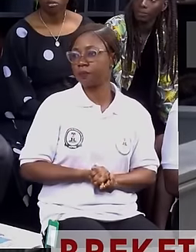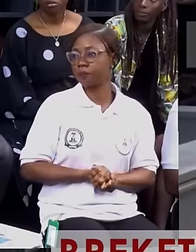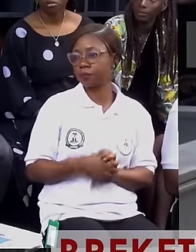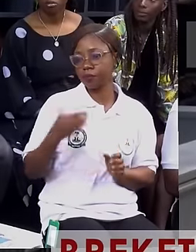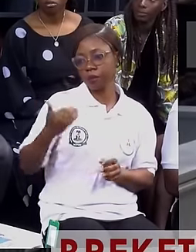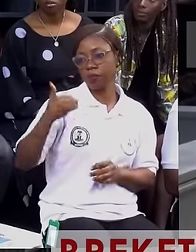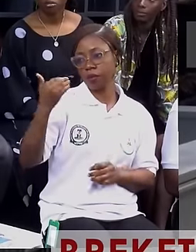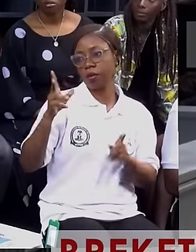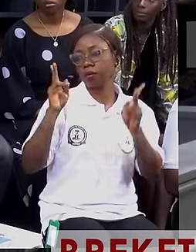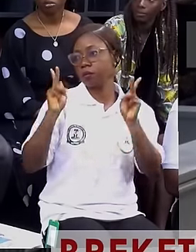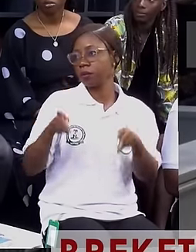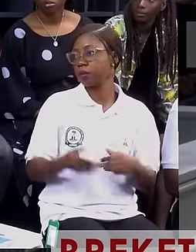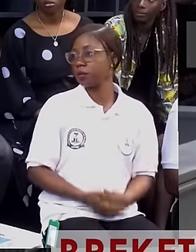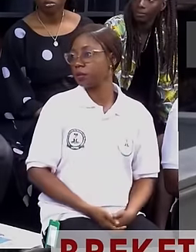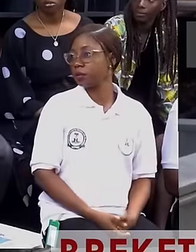person.